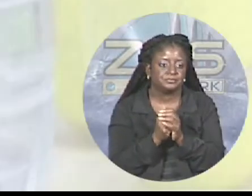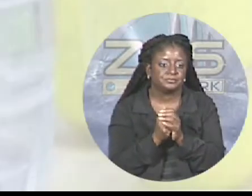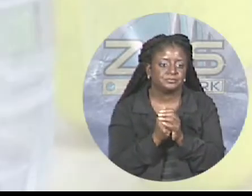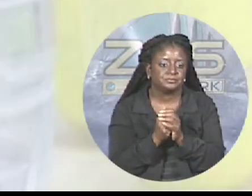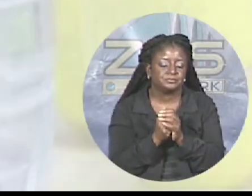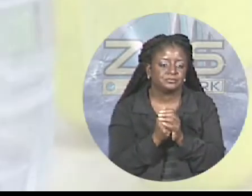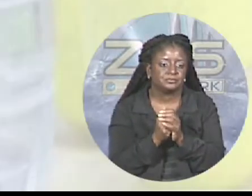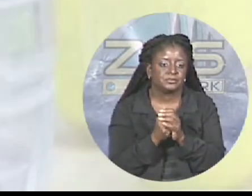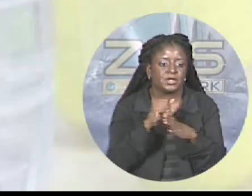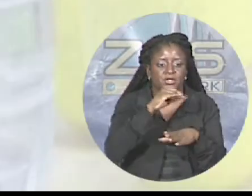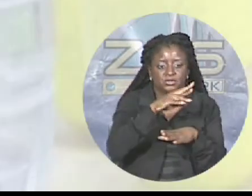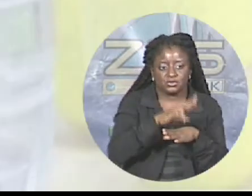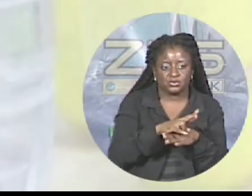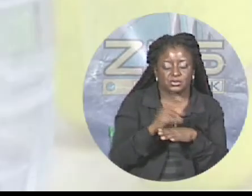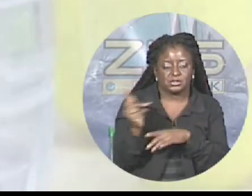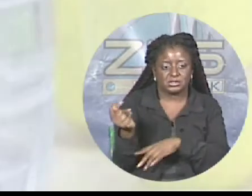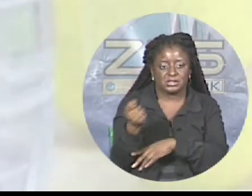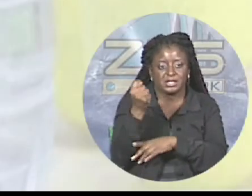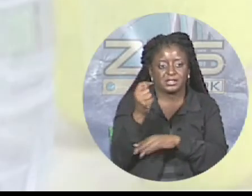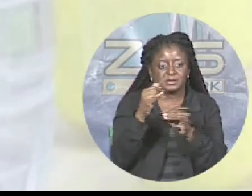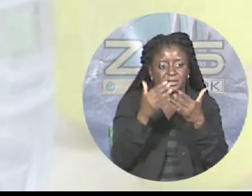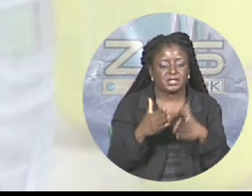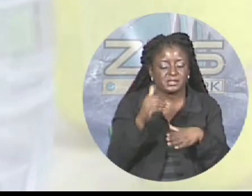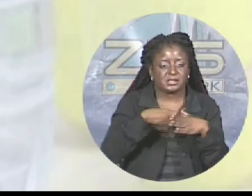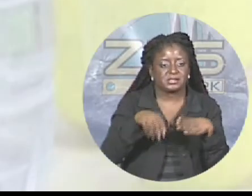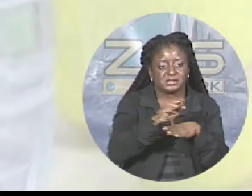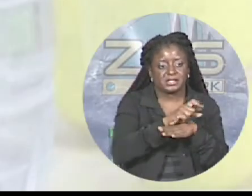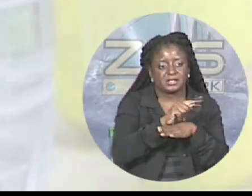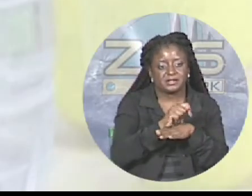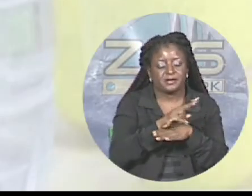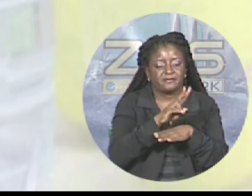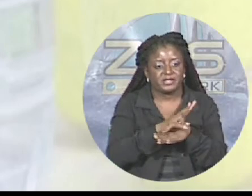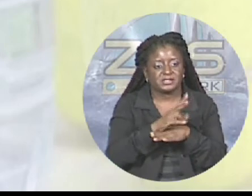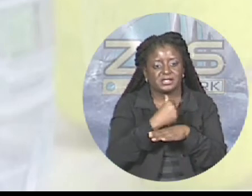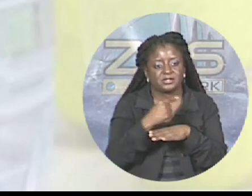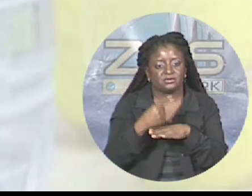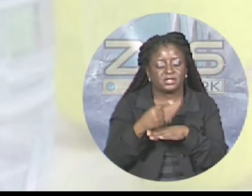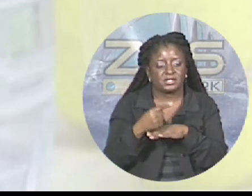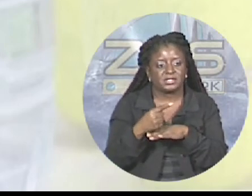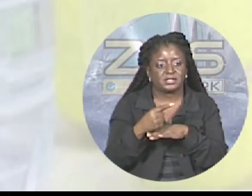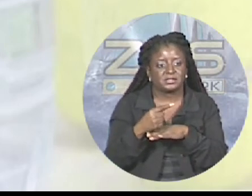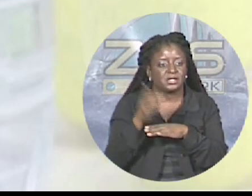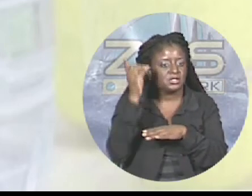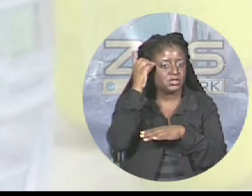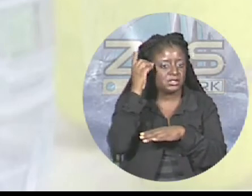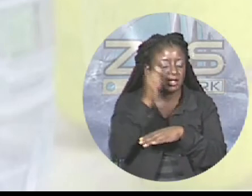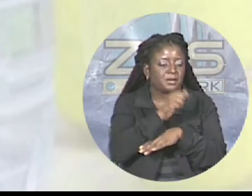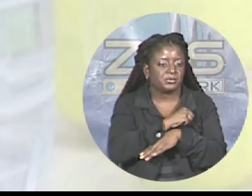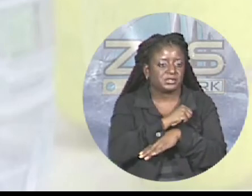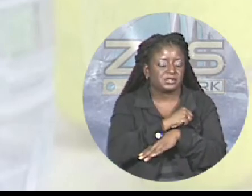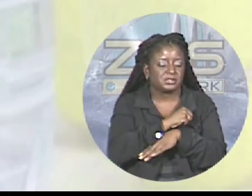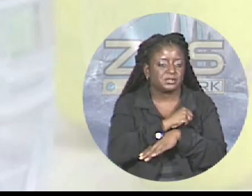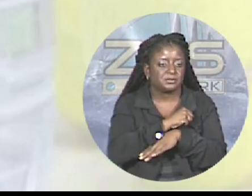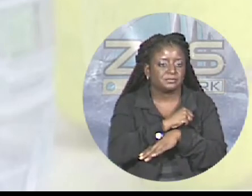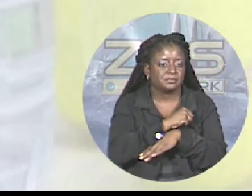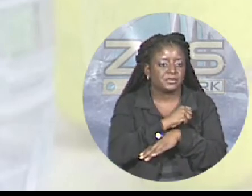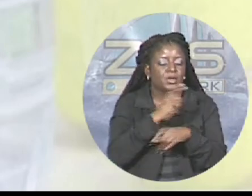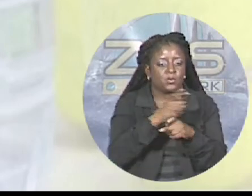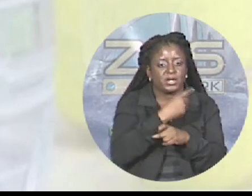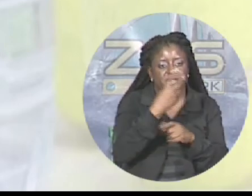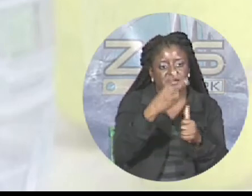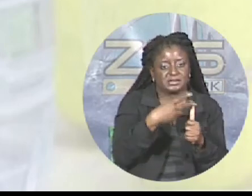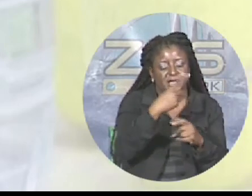in now on our junior tennis players in St. Vincent and the Grenadines. Dante and Brister winning his second round singles match 6-2